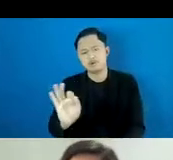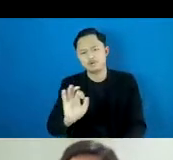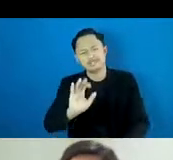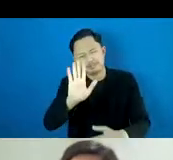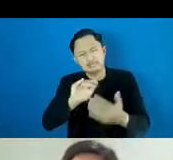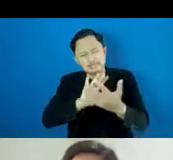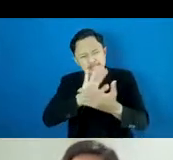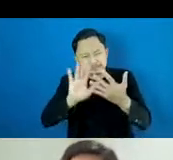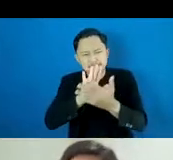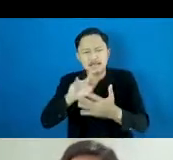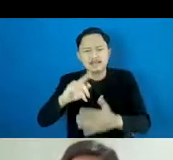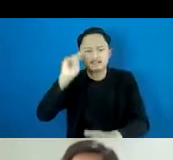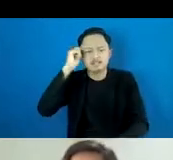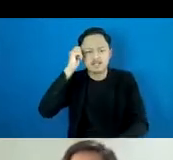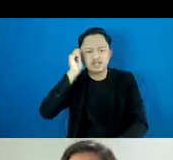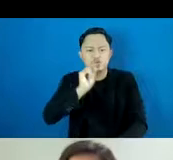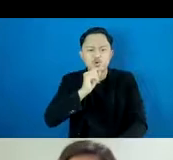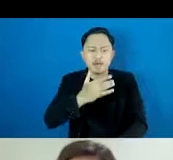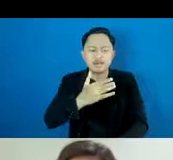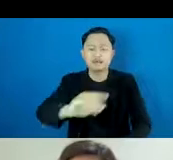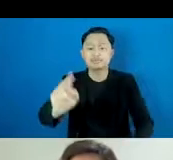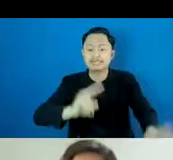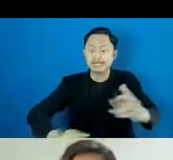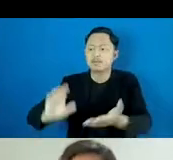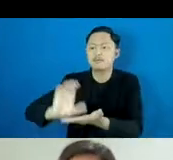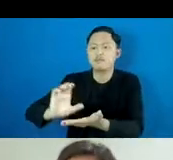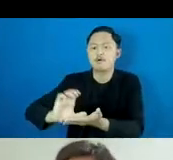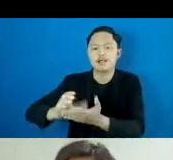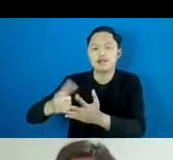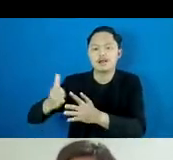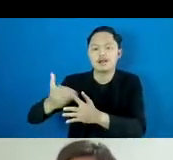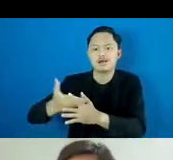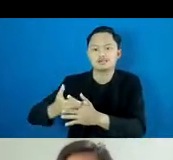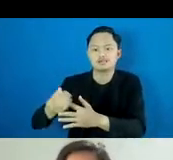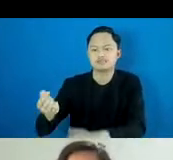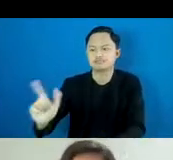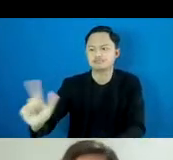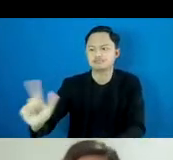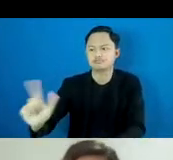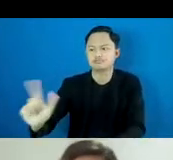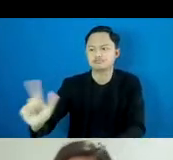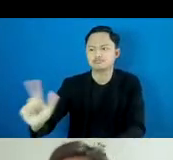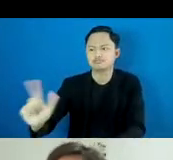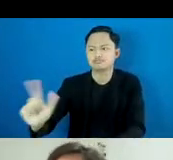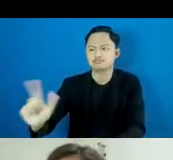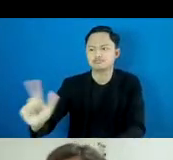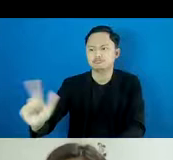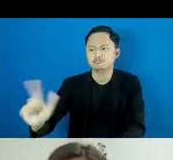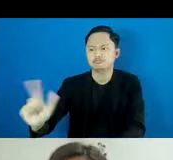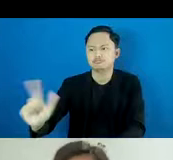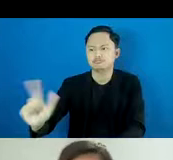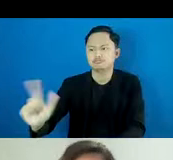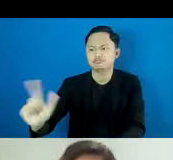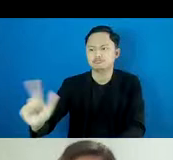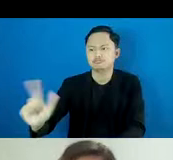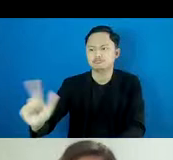it's very difficult that this operator will be able to face the high upfront costs and get the financing for the